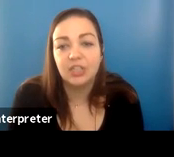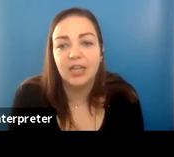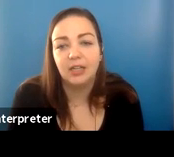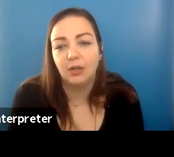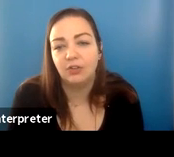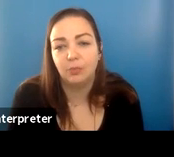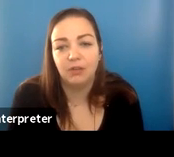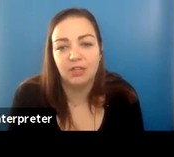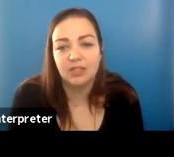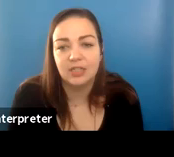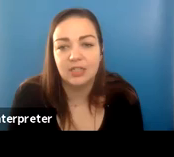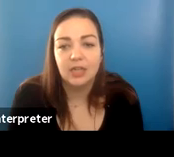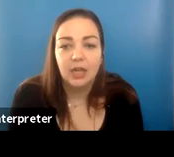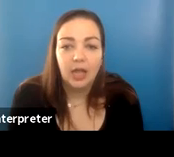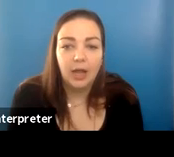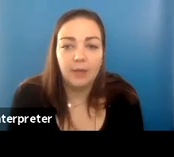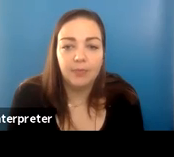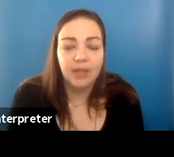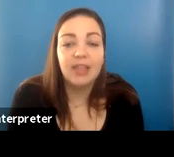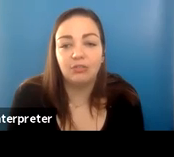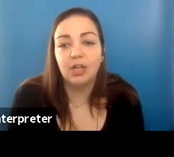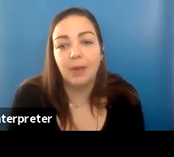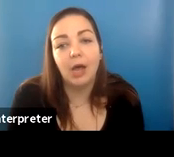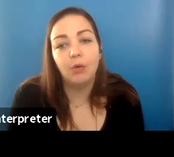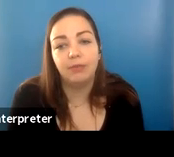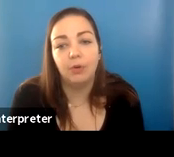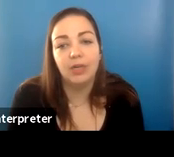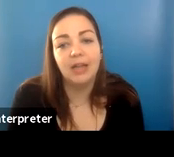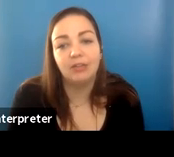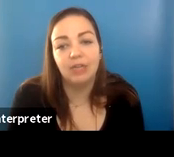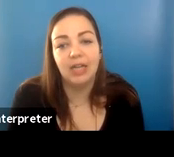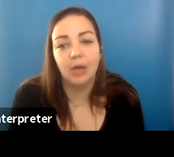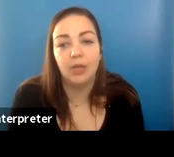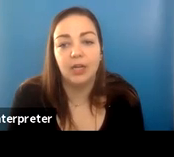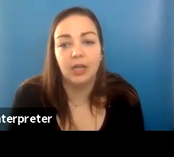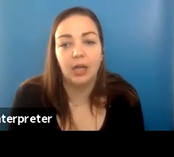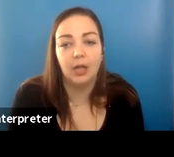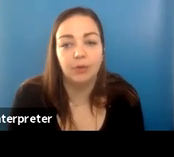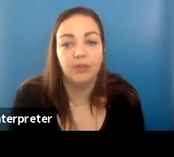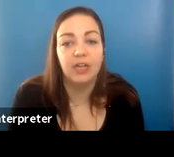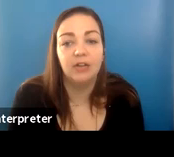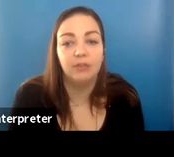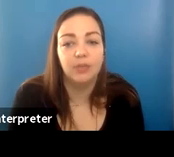and taking those experiences. And that's really powerful. And that's really how we can